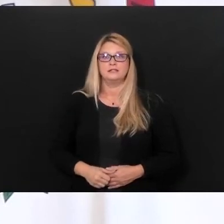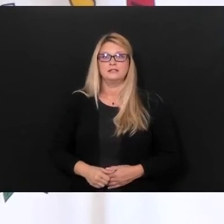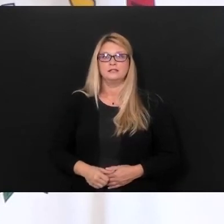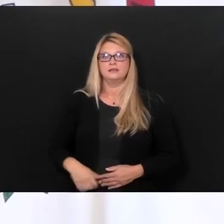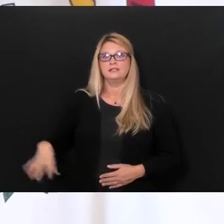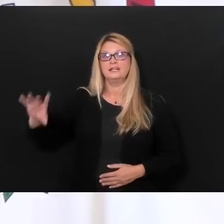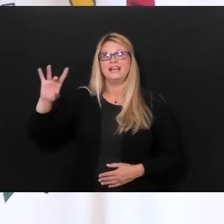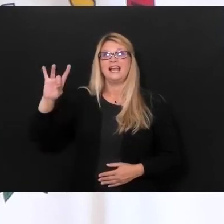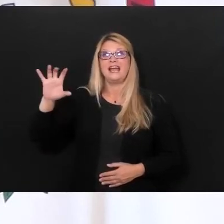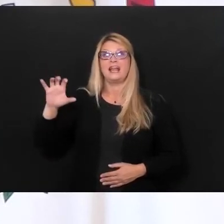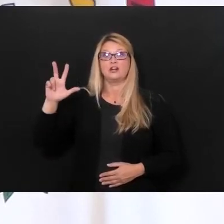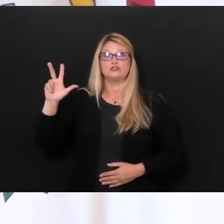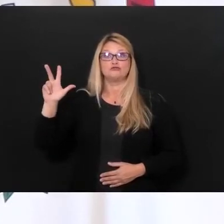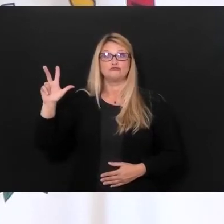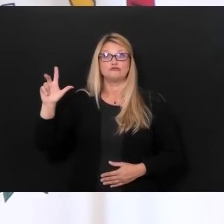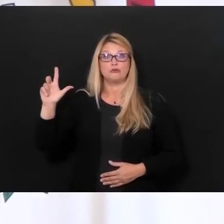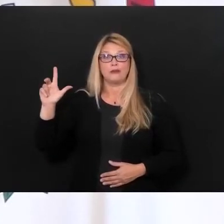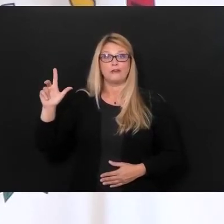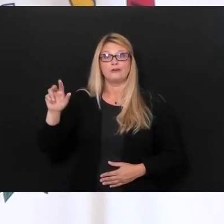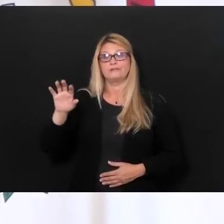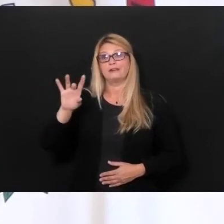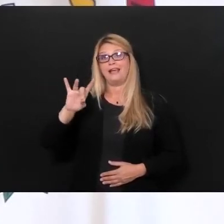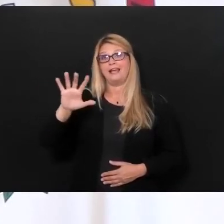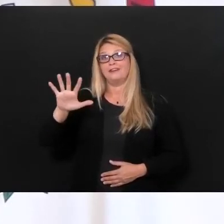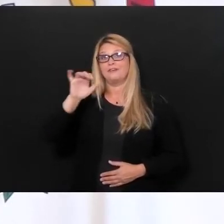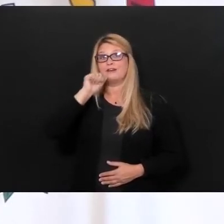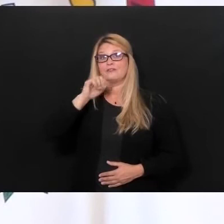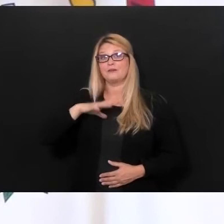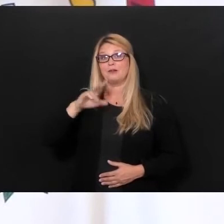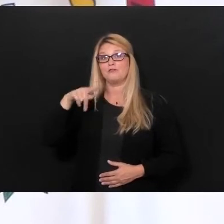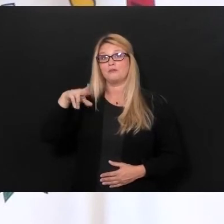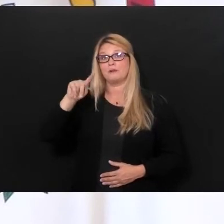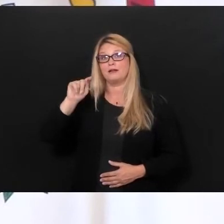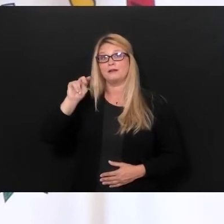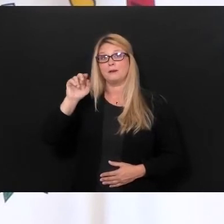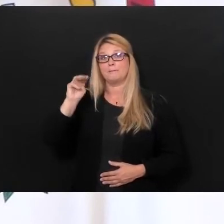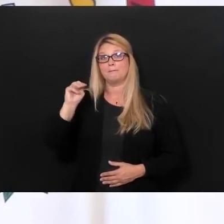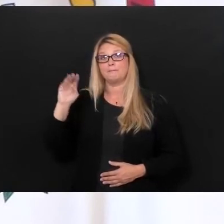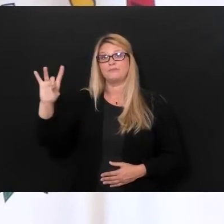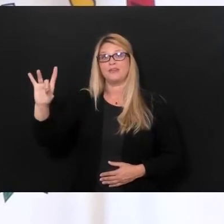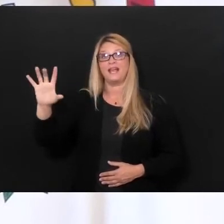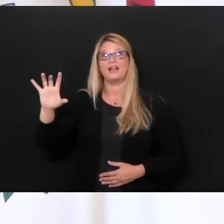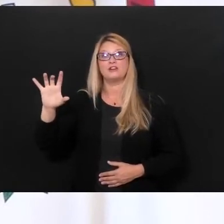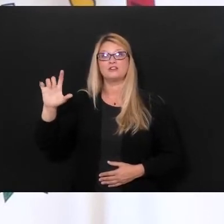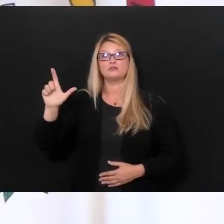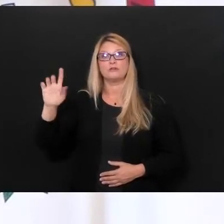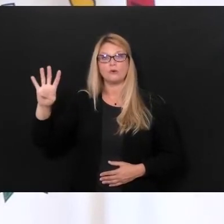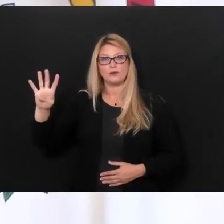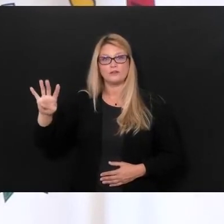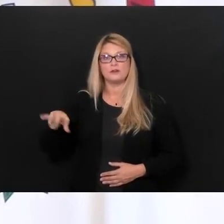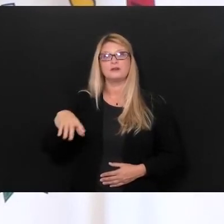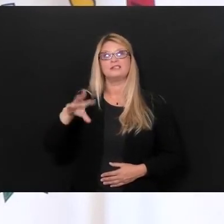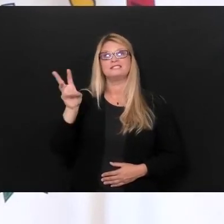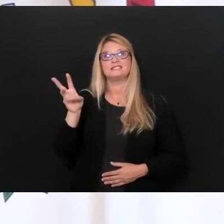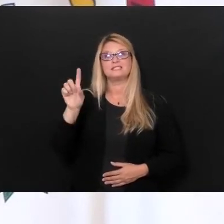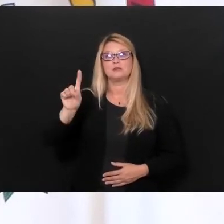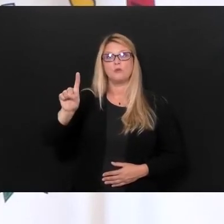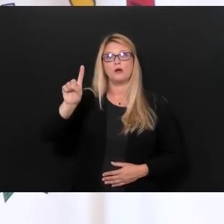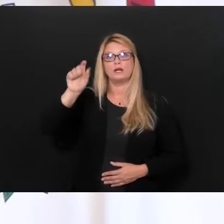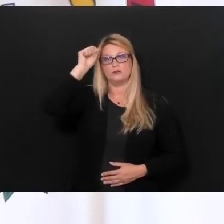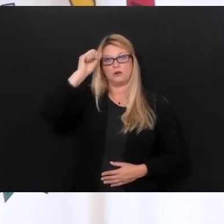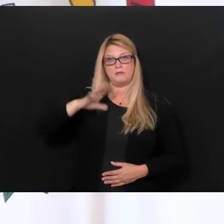The 823rd death, an 85-year-old female from Putnam County. The 824th death, a 61-year-old